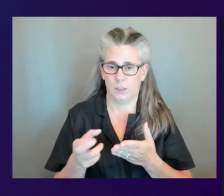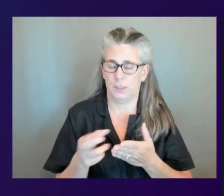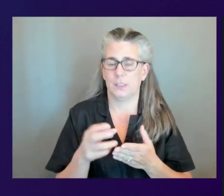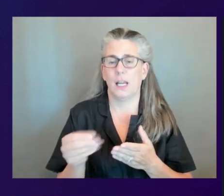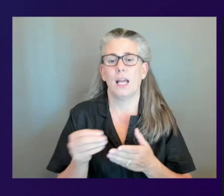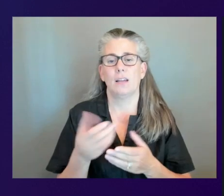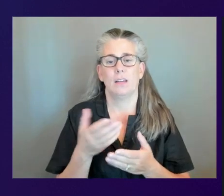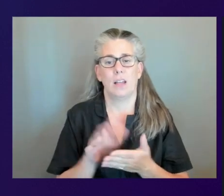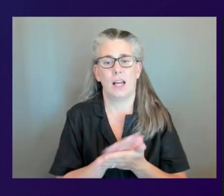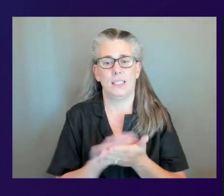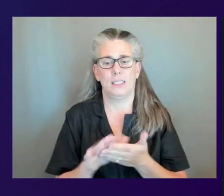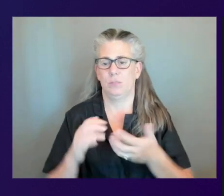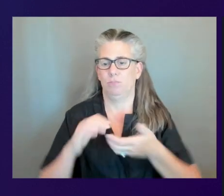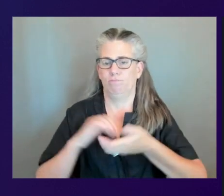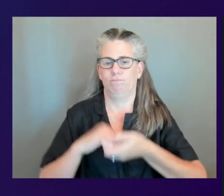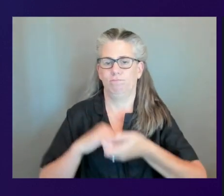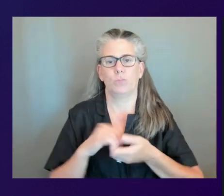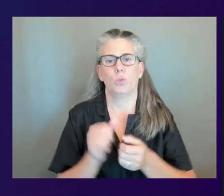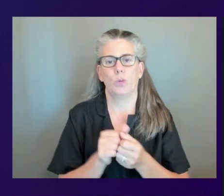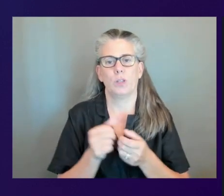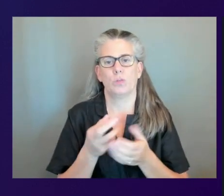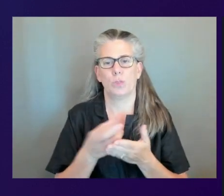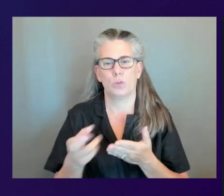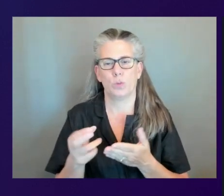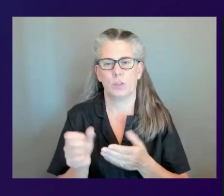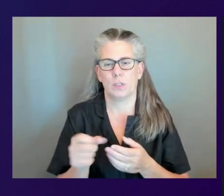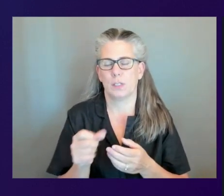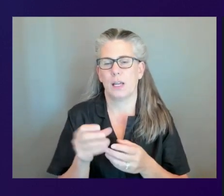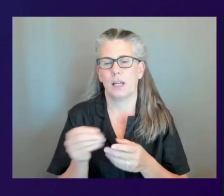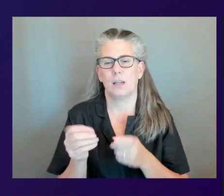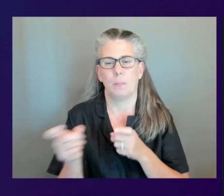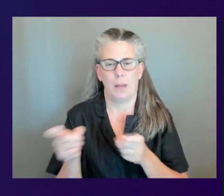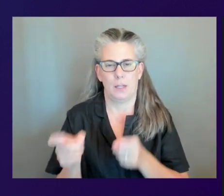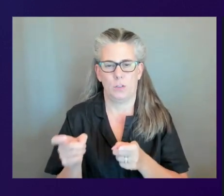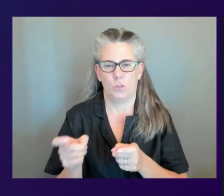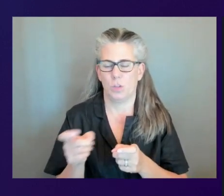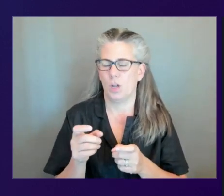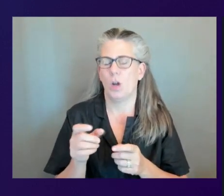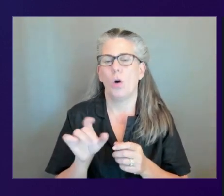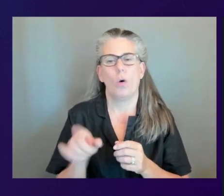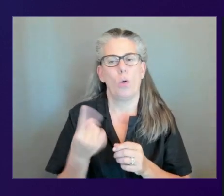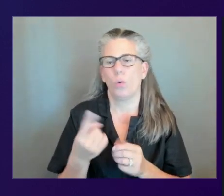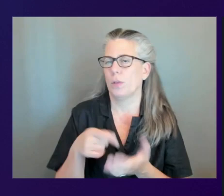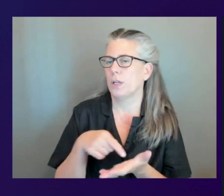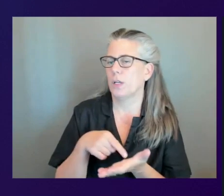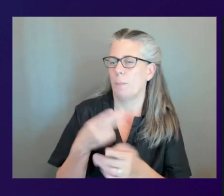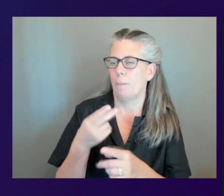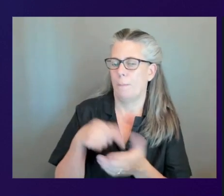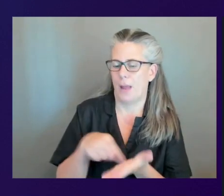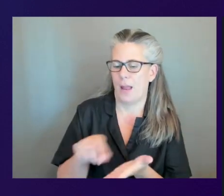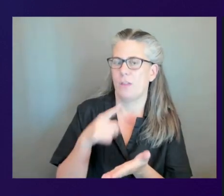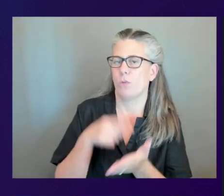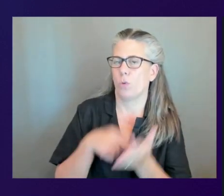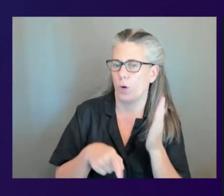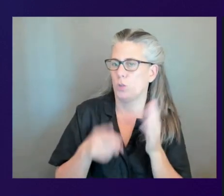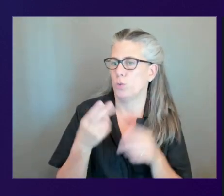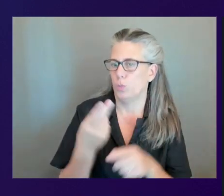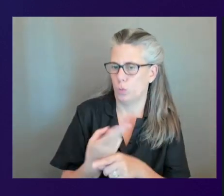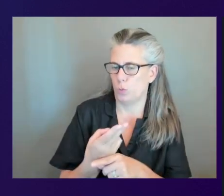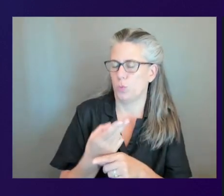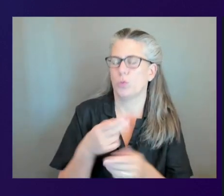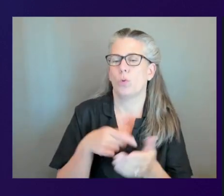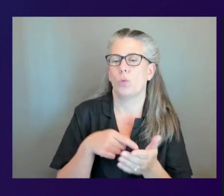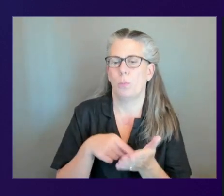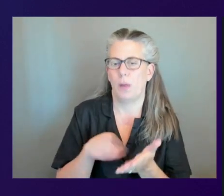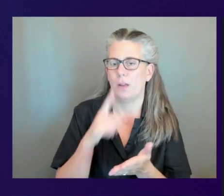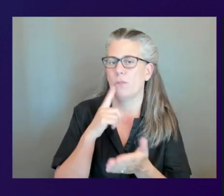resources. So you're really optimizing on what you need. You're only paying for what you use when you use it. Andrew mentioned that really great use case